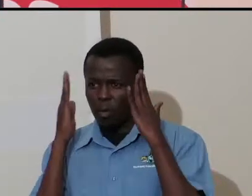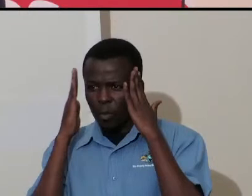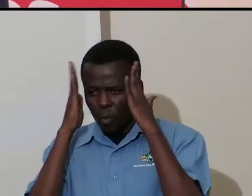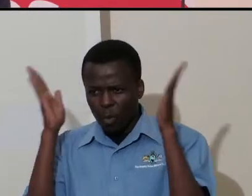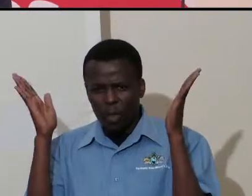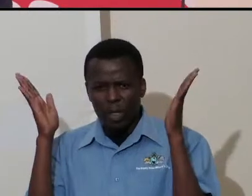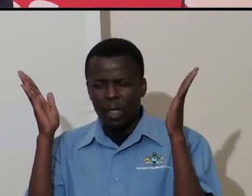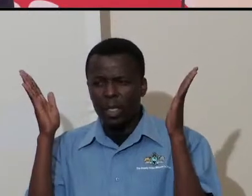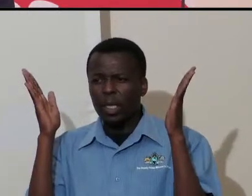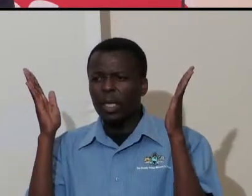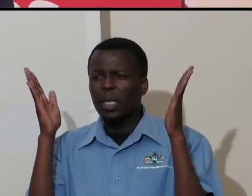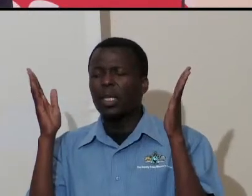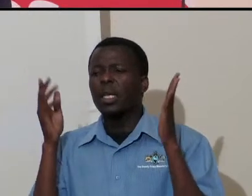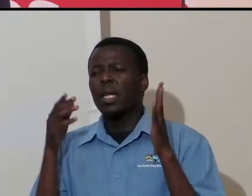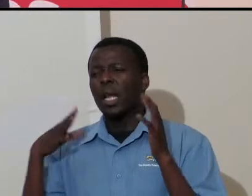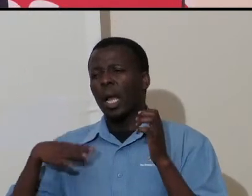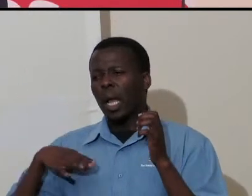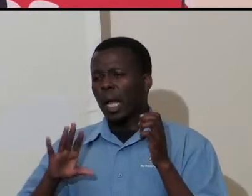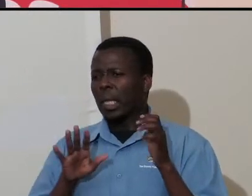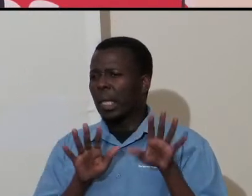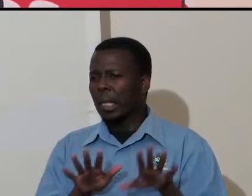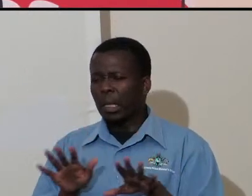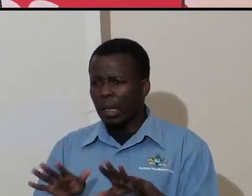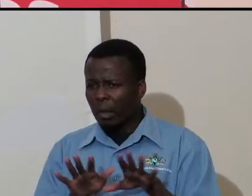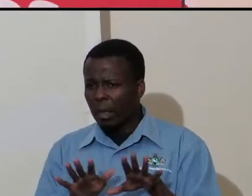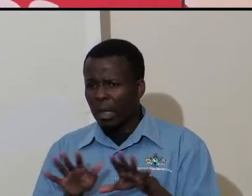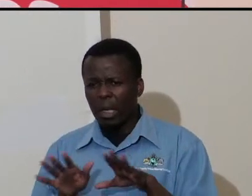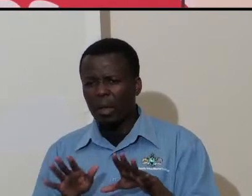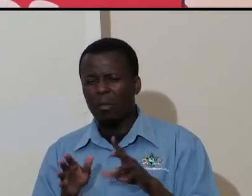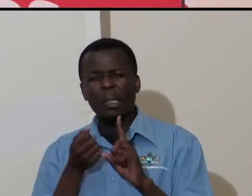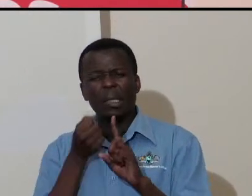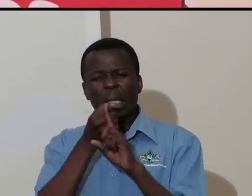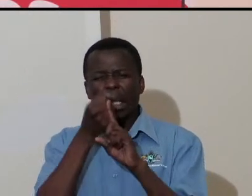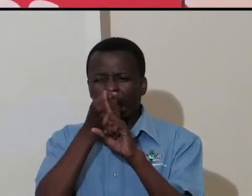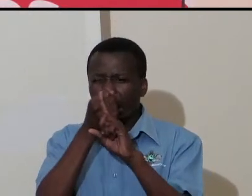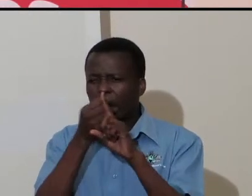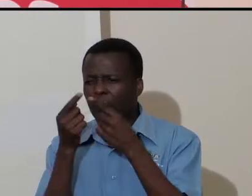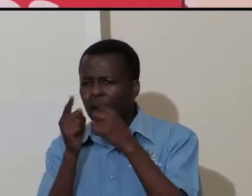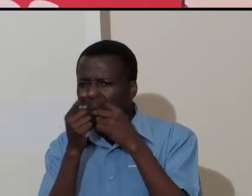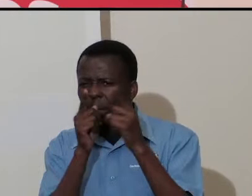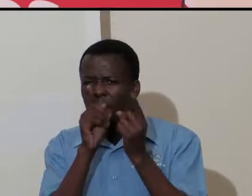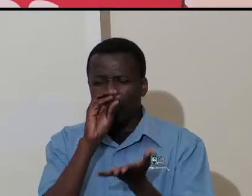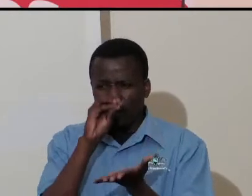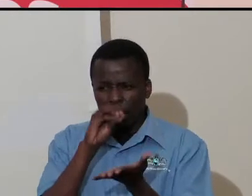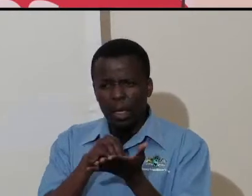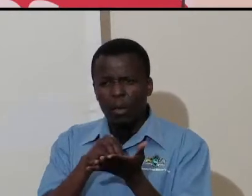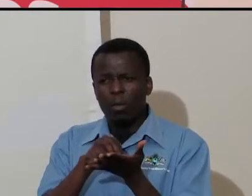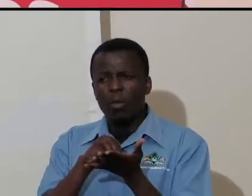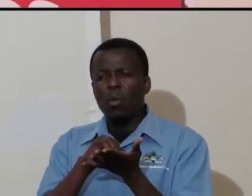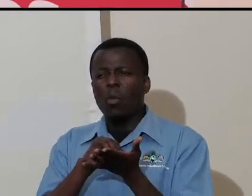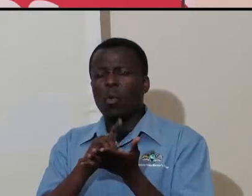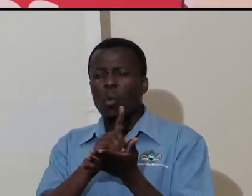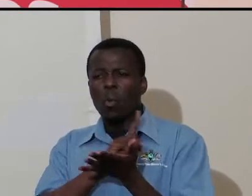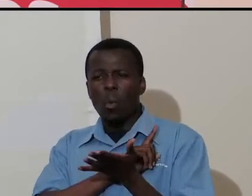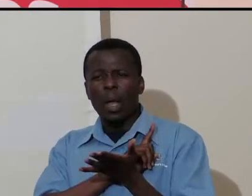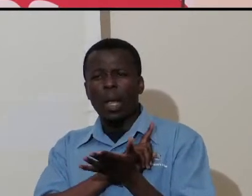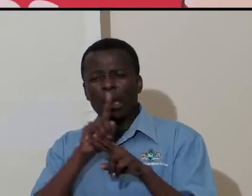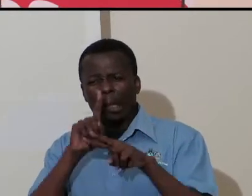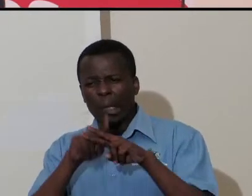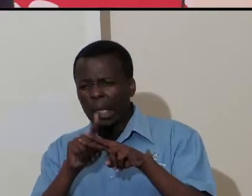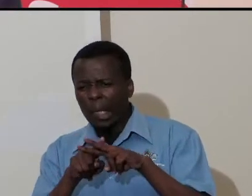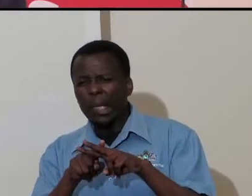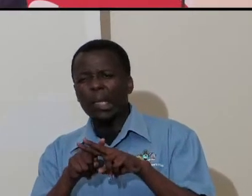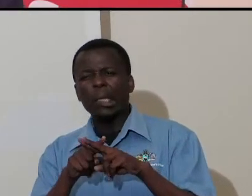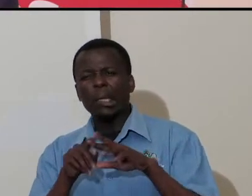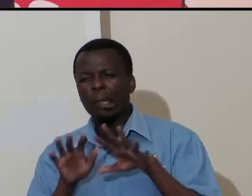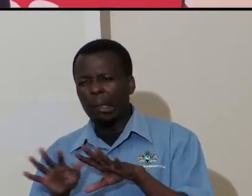critical to overcome many of the major challenges in the AIDS response. Networks of people living with